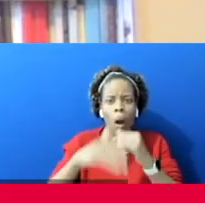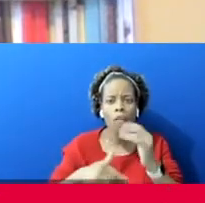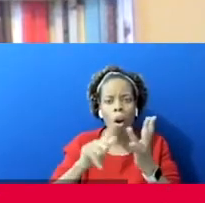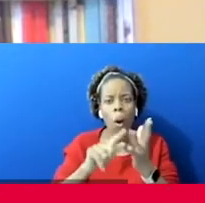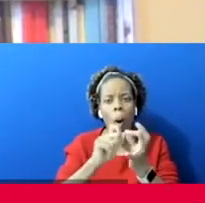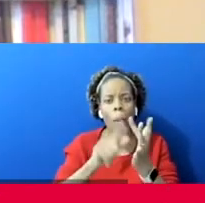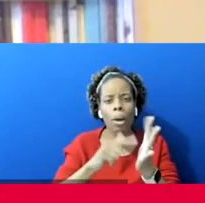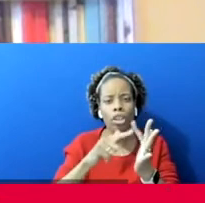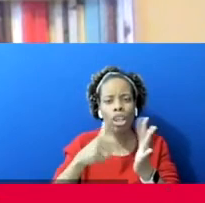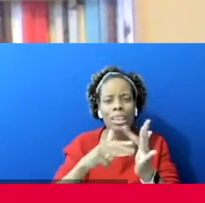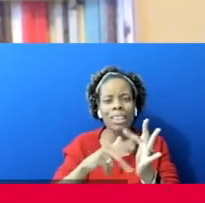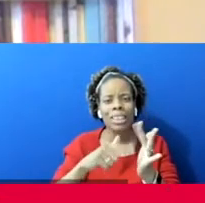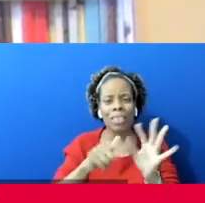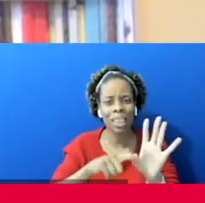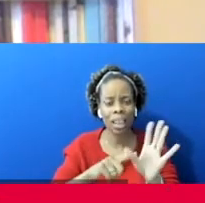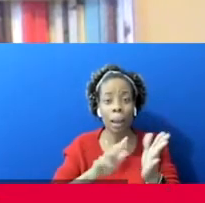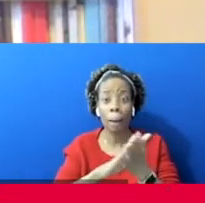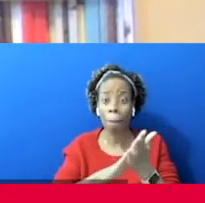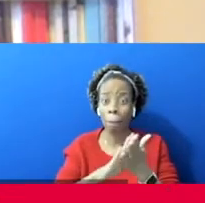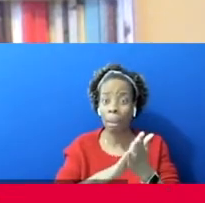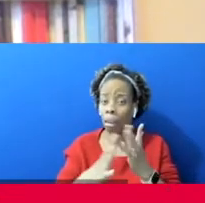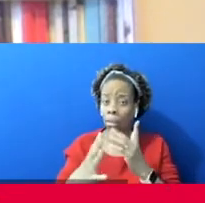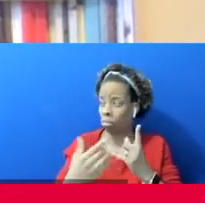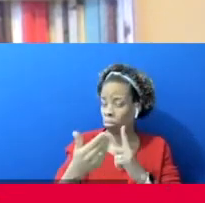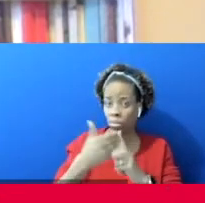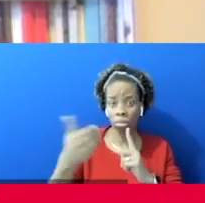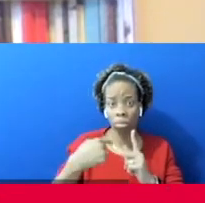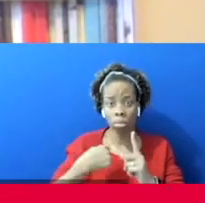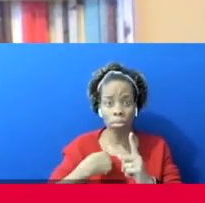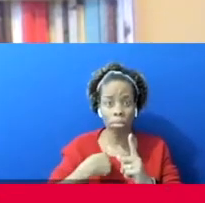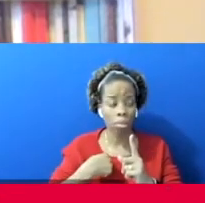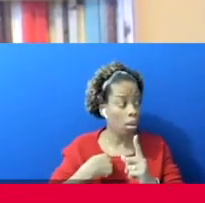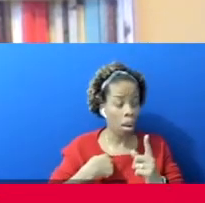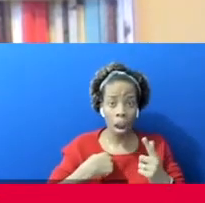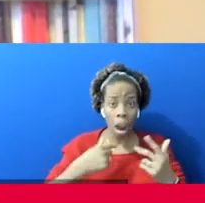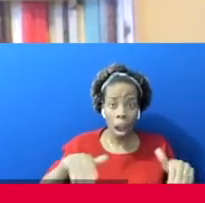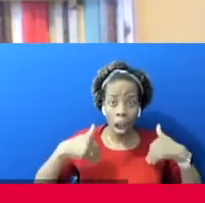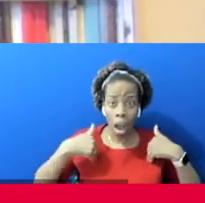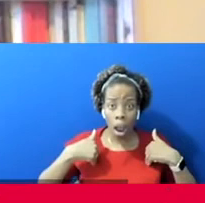be apolitical, or what institutions consider to be apolitical, is in itself political.